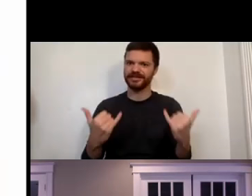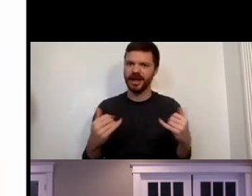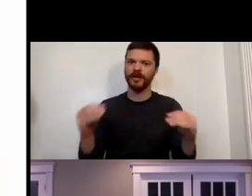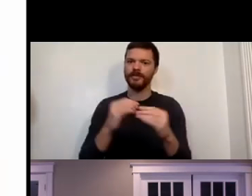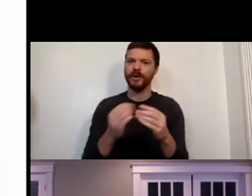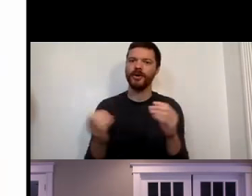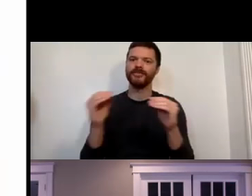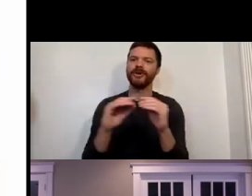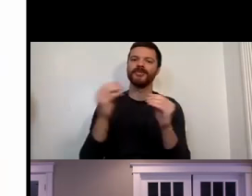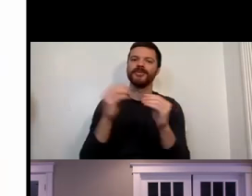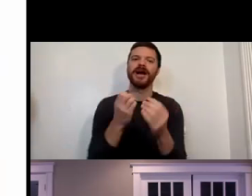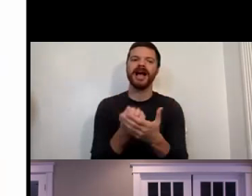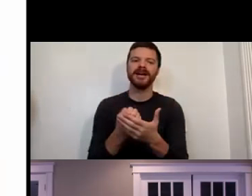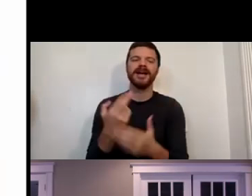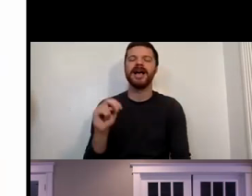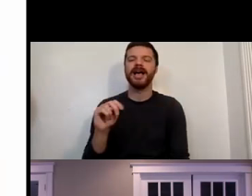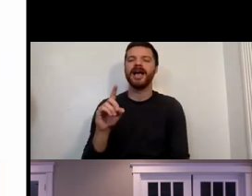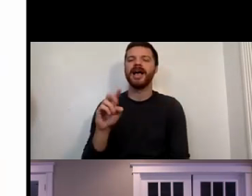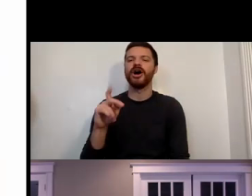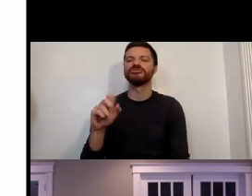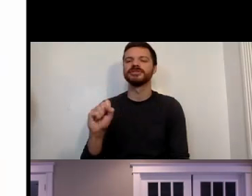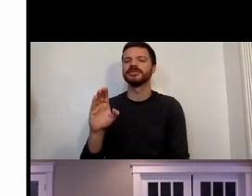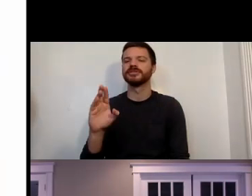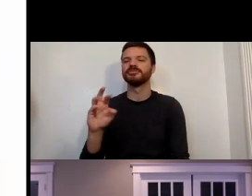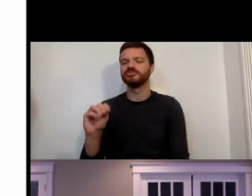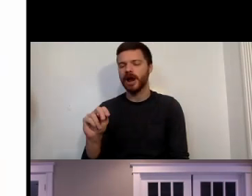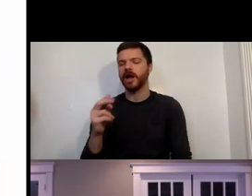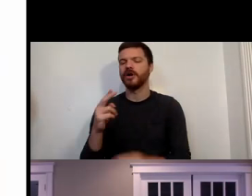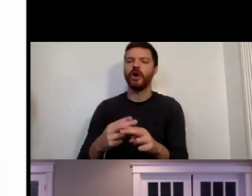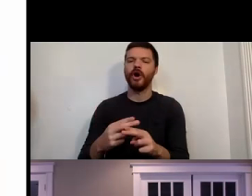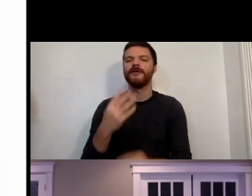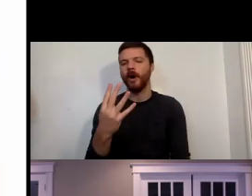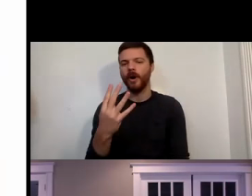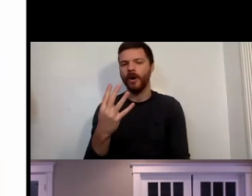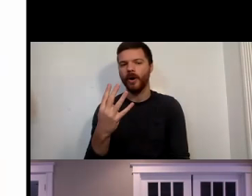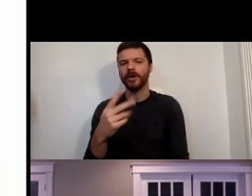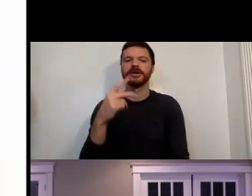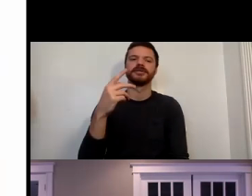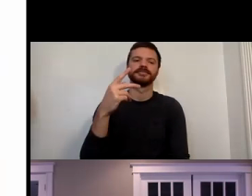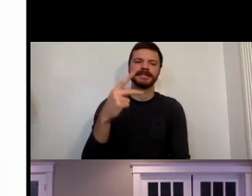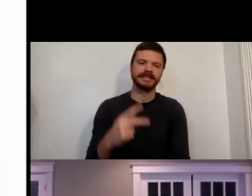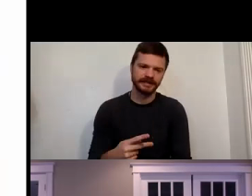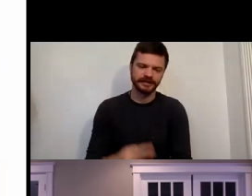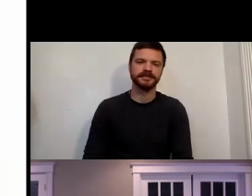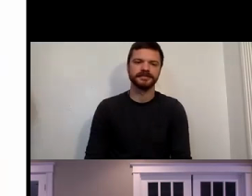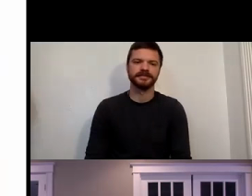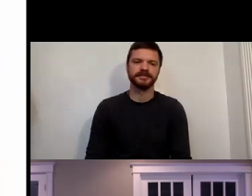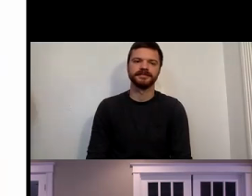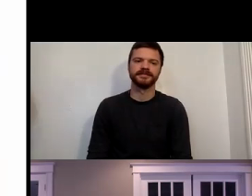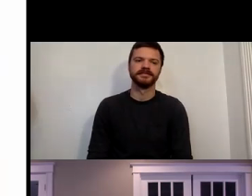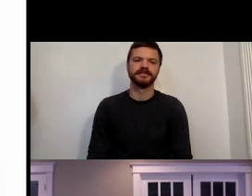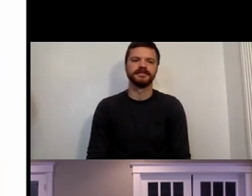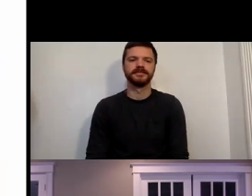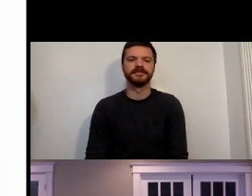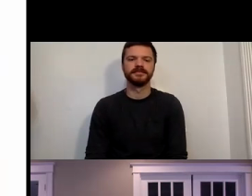for what Hendricks Brown might call the 7 Ps: programs, practices, principles, procedures, products, pills, and policies. And